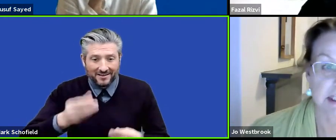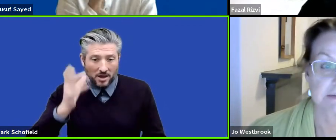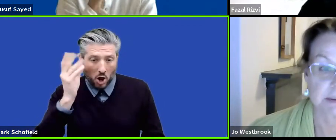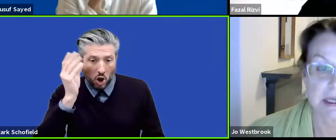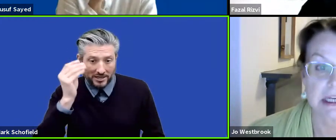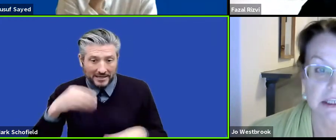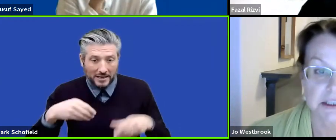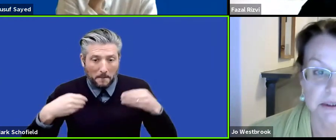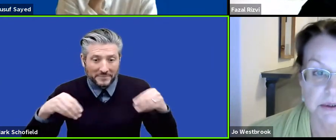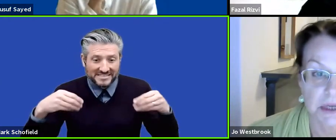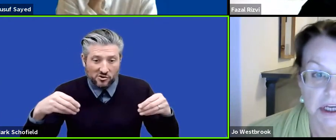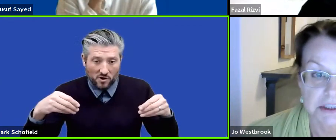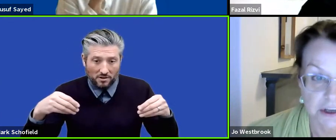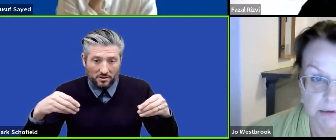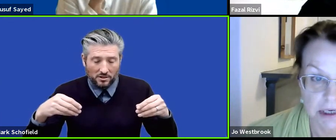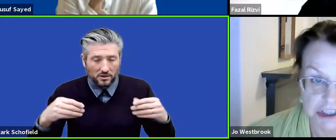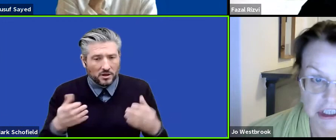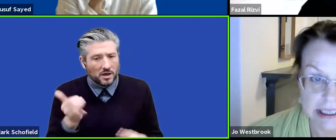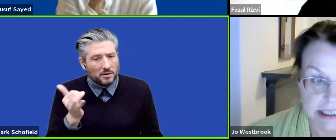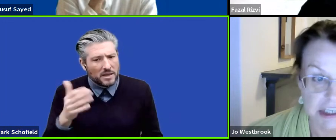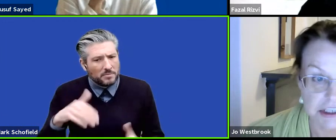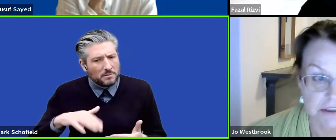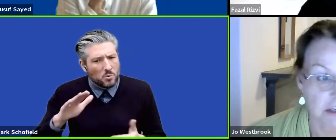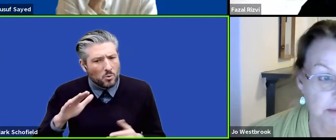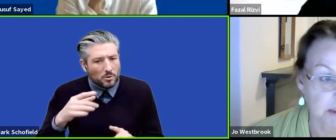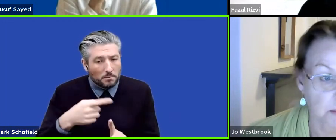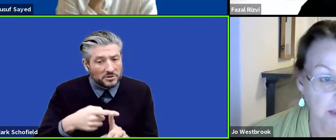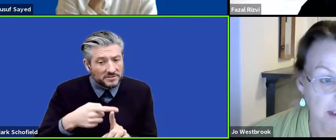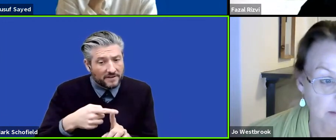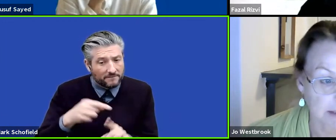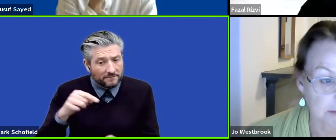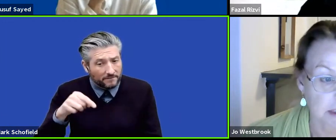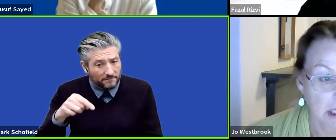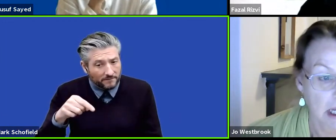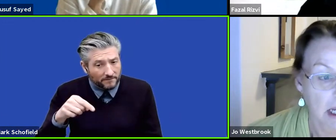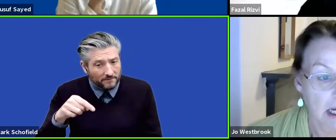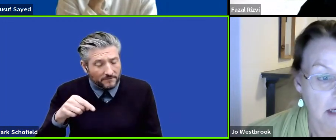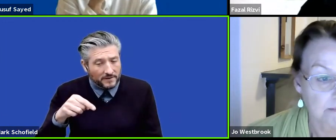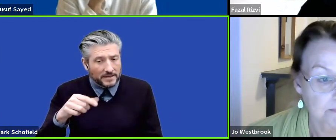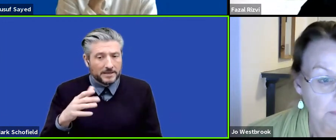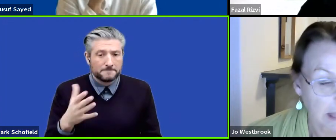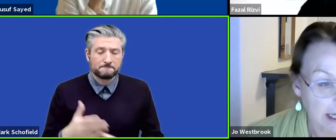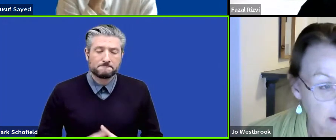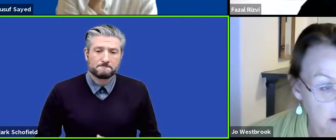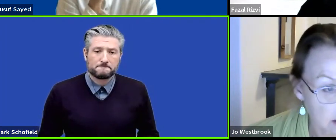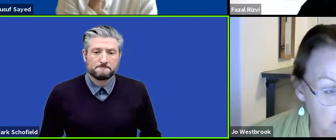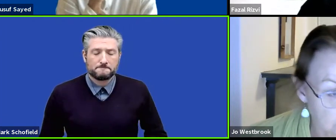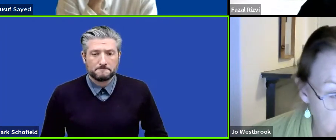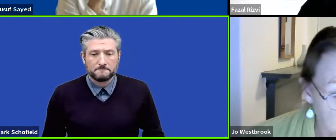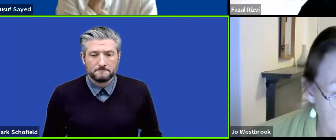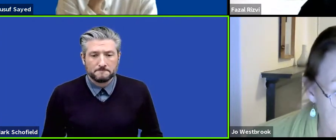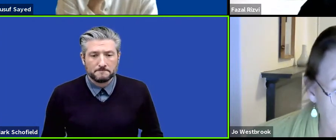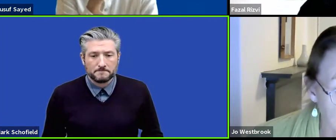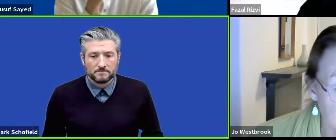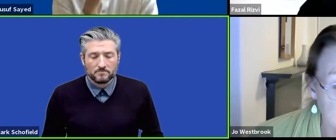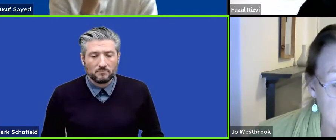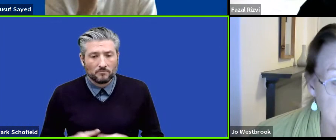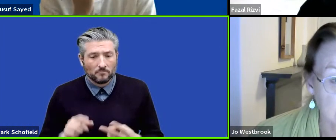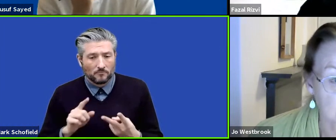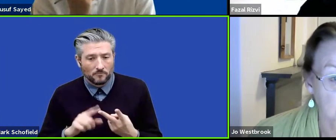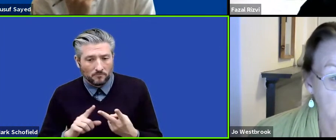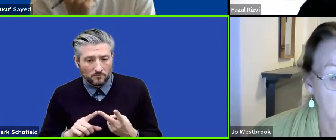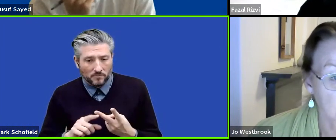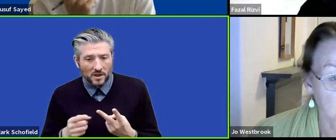more positive spin to the commercialization that you've been talking about? And from someone who hasn't given